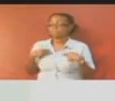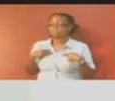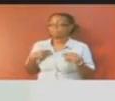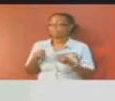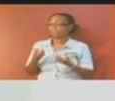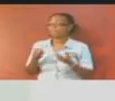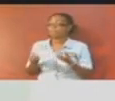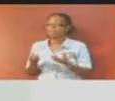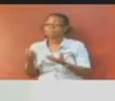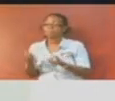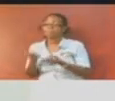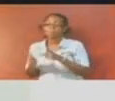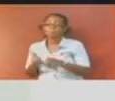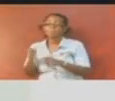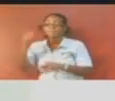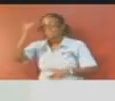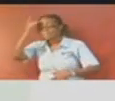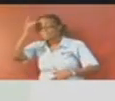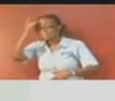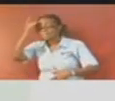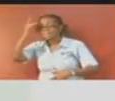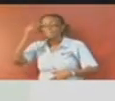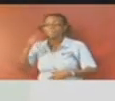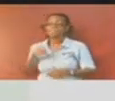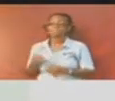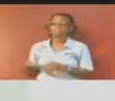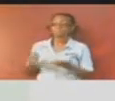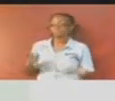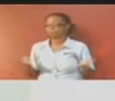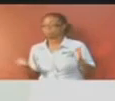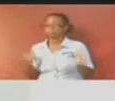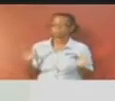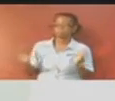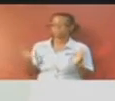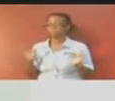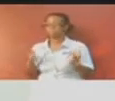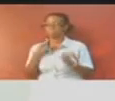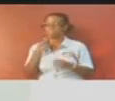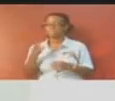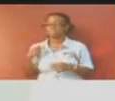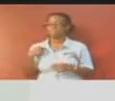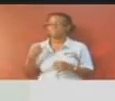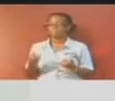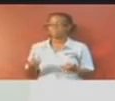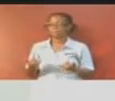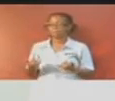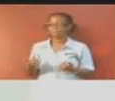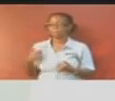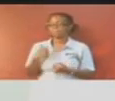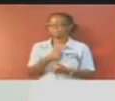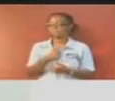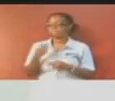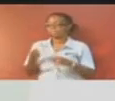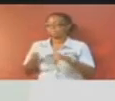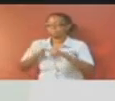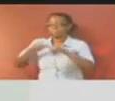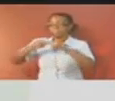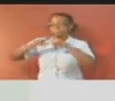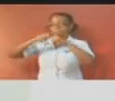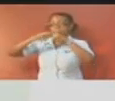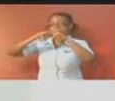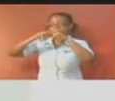rolling average is close to 300 for the past 7 days, and we find that if there are increasing